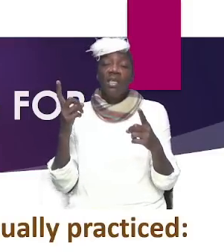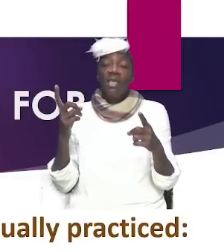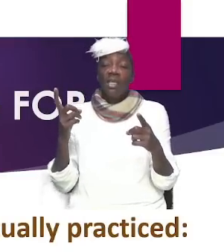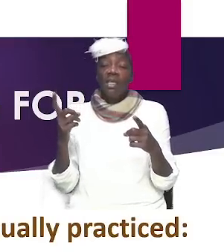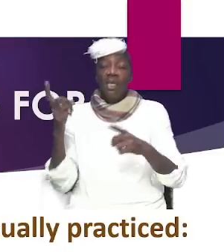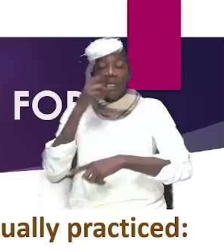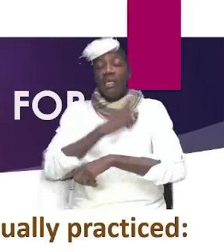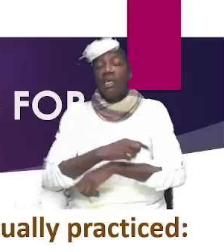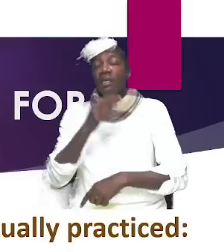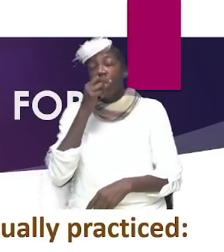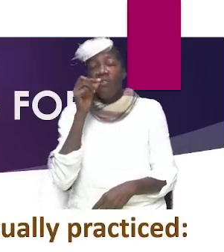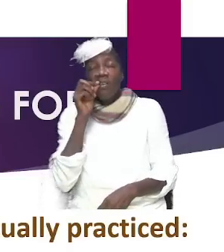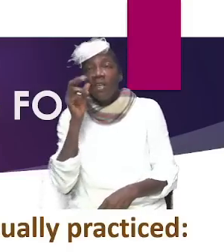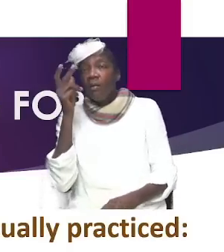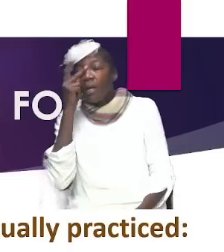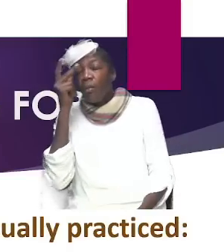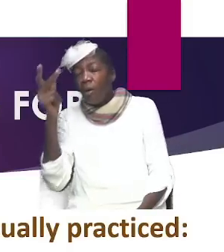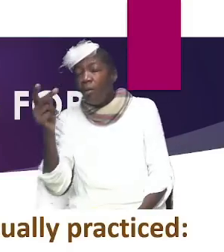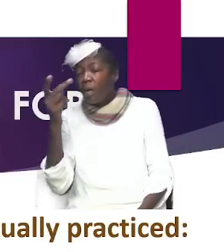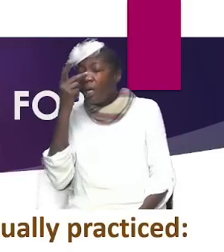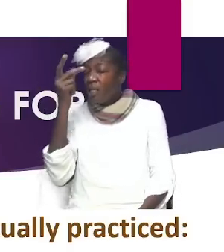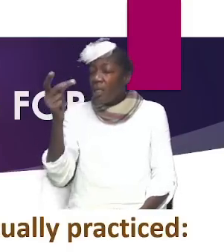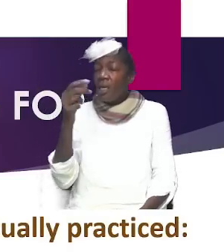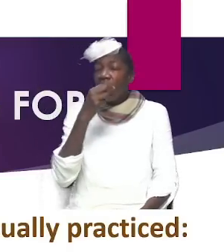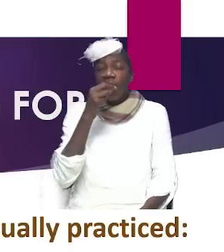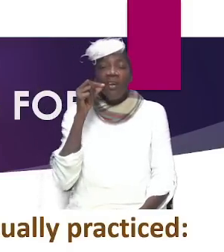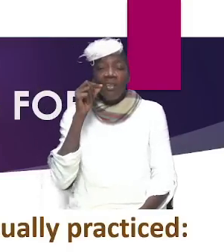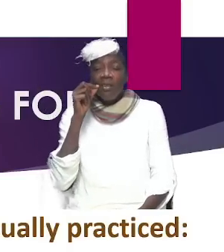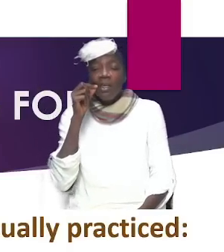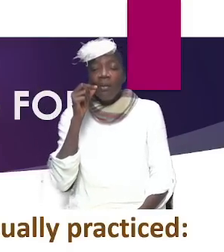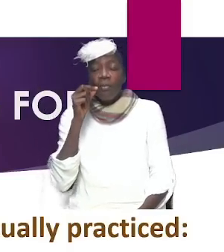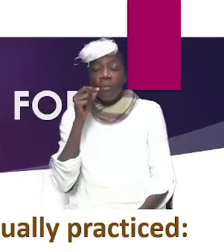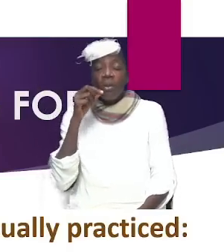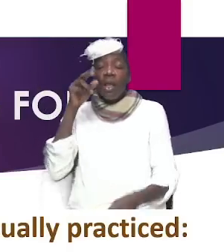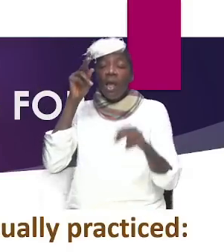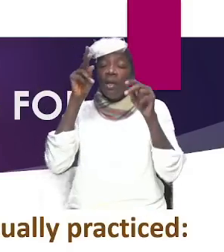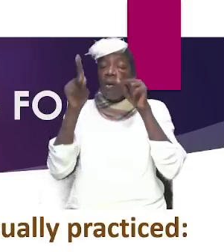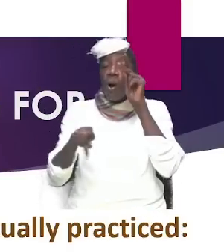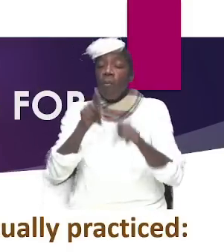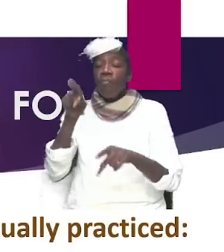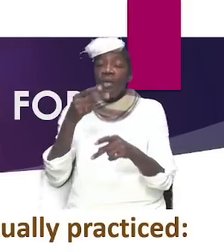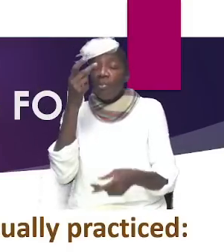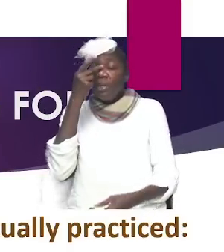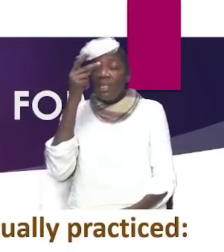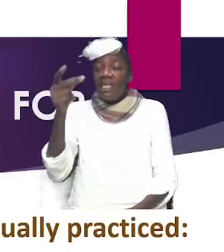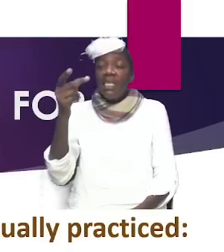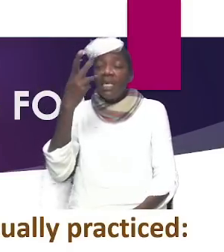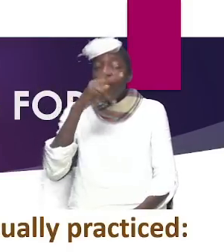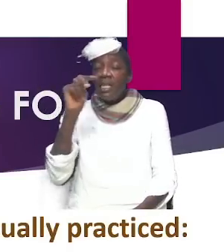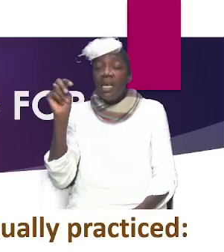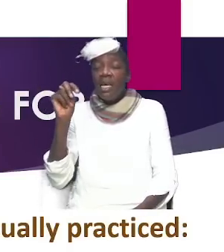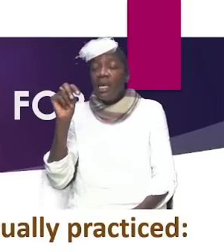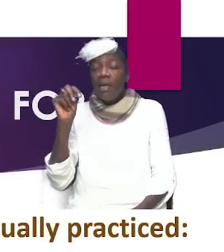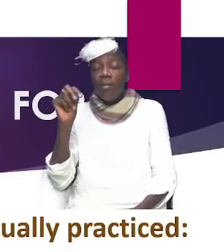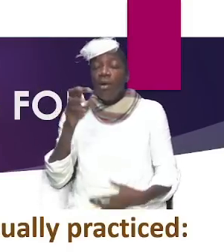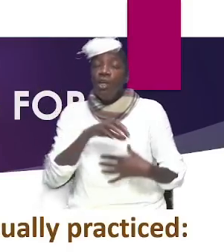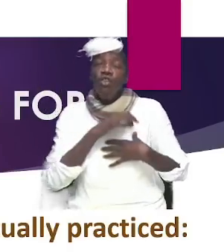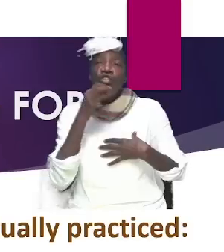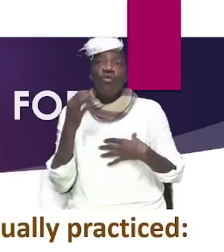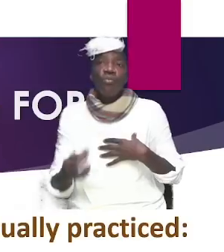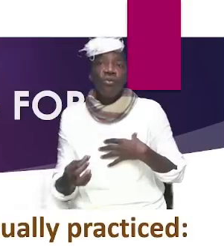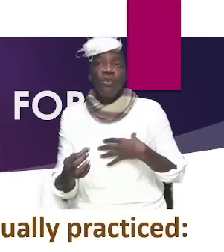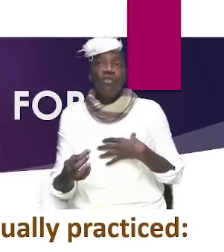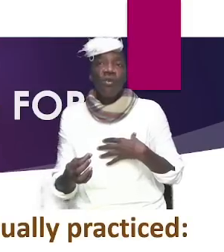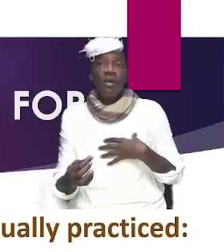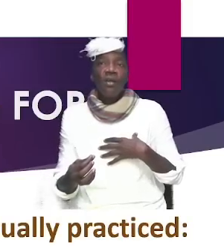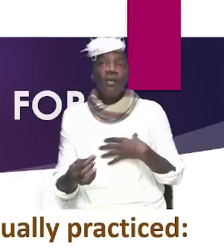that you're fasting. And folks were actually doing these things that people can see them and consider them to be spiritual.